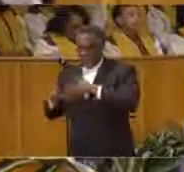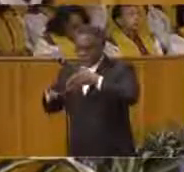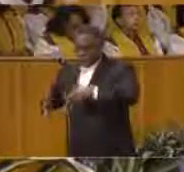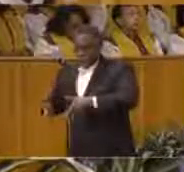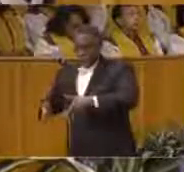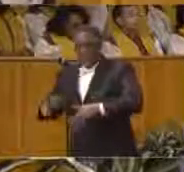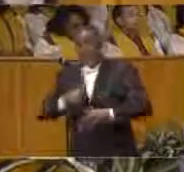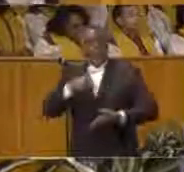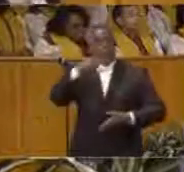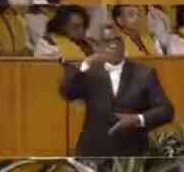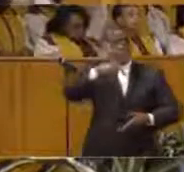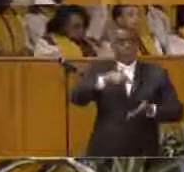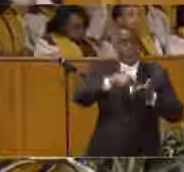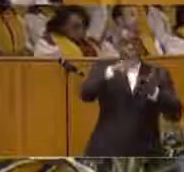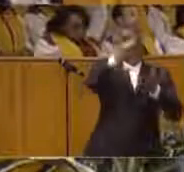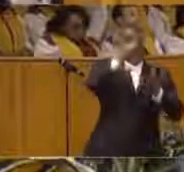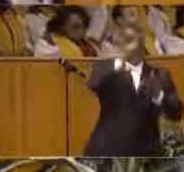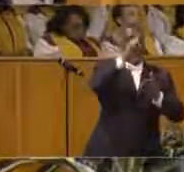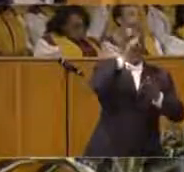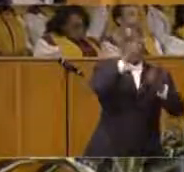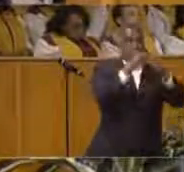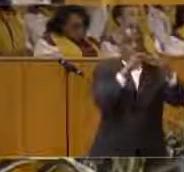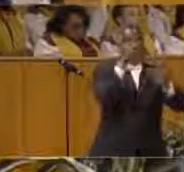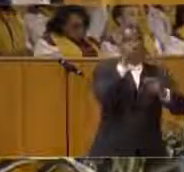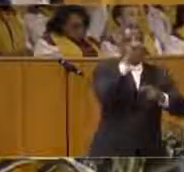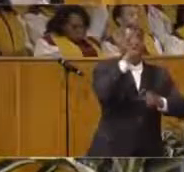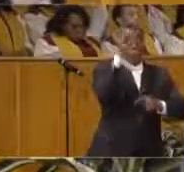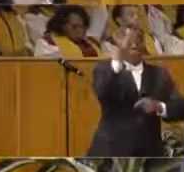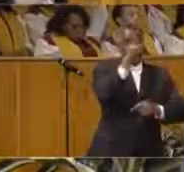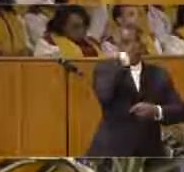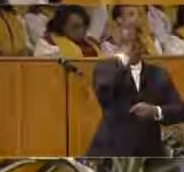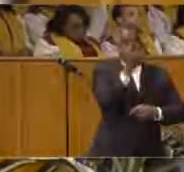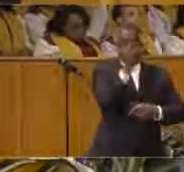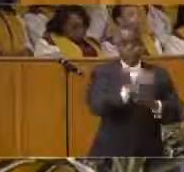So I'm supposed to tithe from my gross.